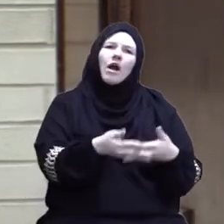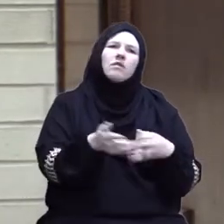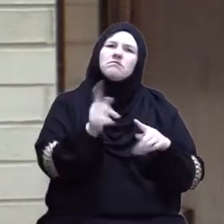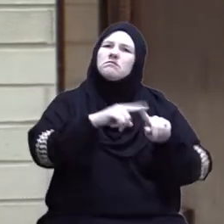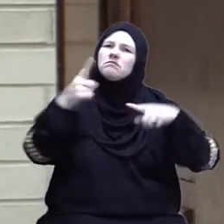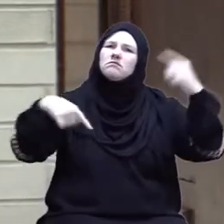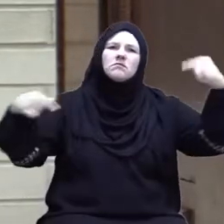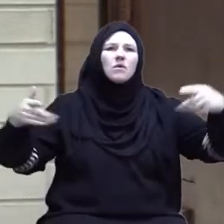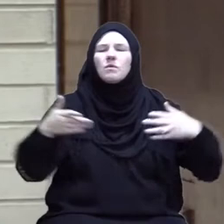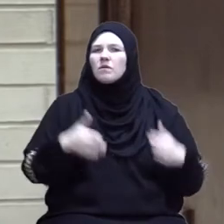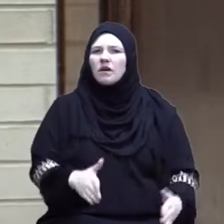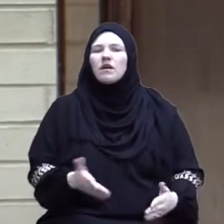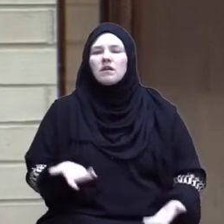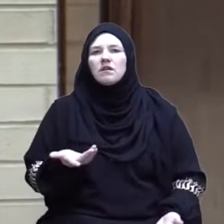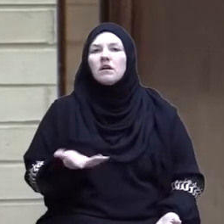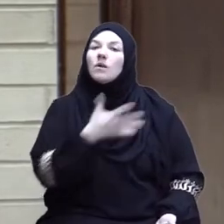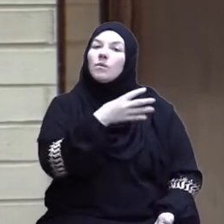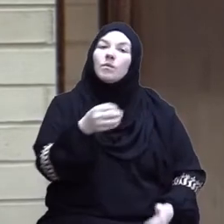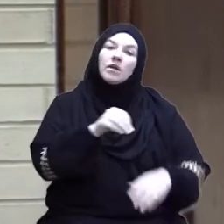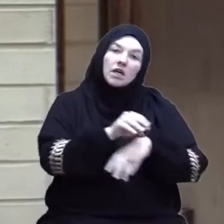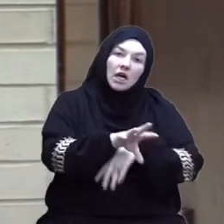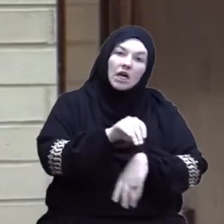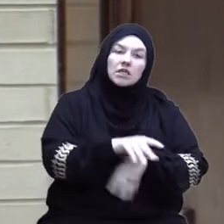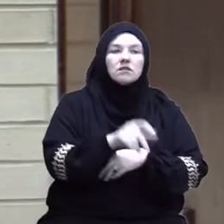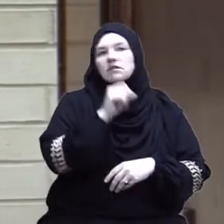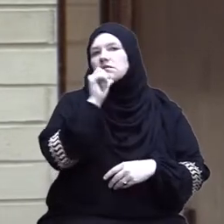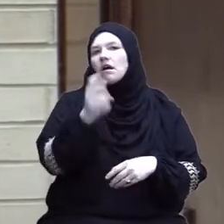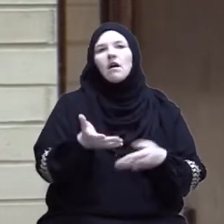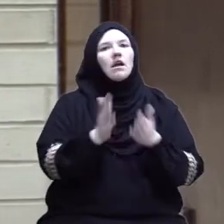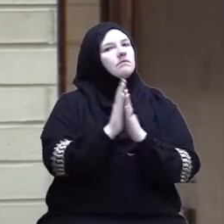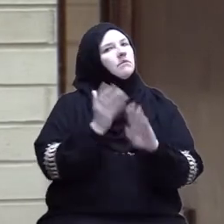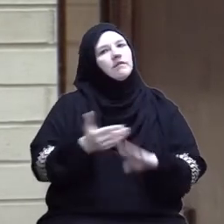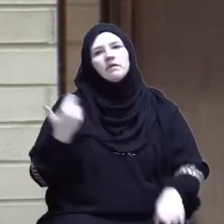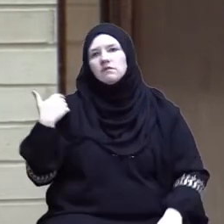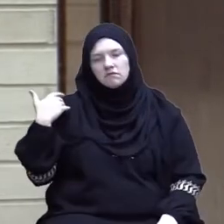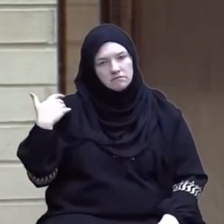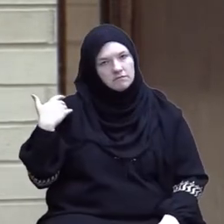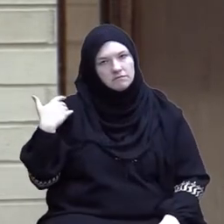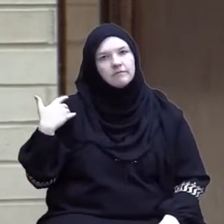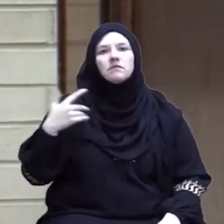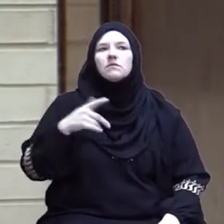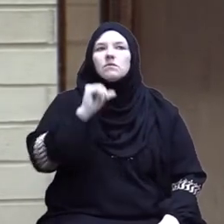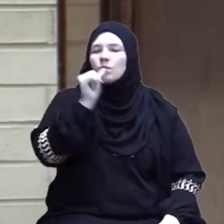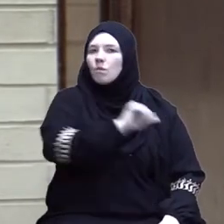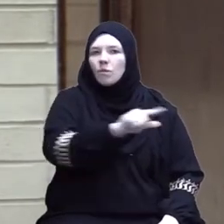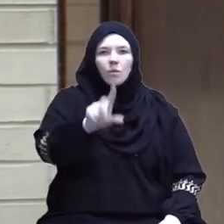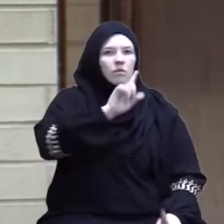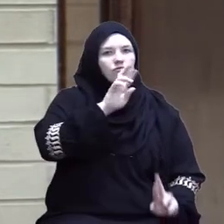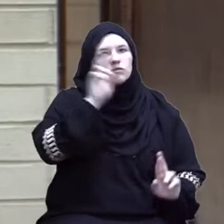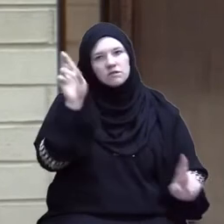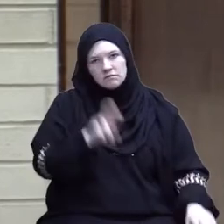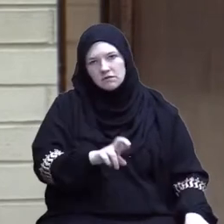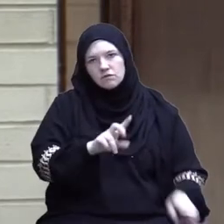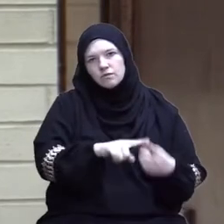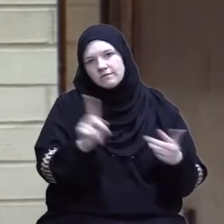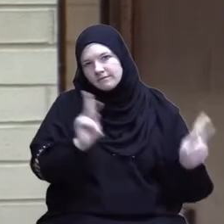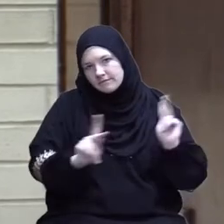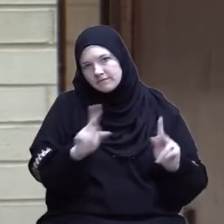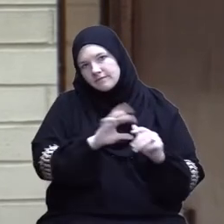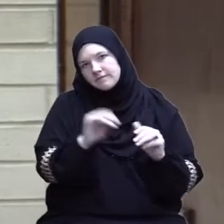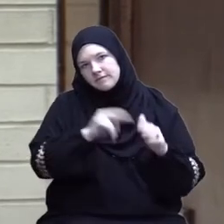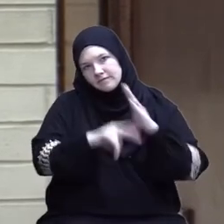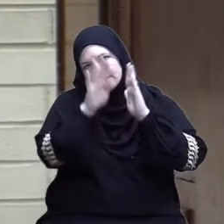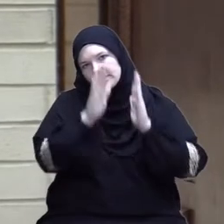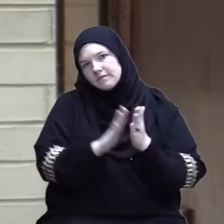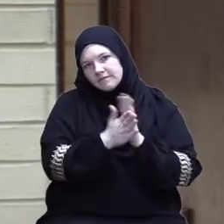Quran also came with guidance that was not asked for. So it's not all a response to people and the